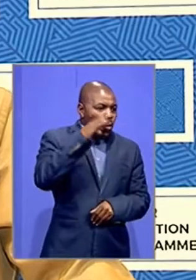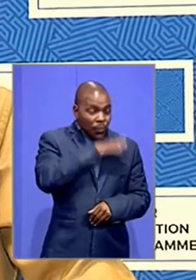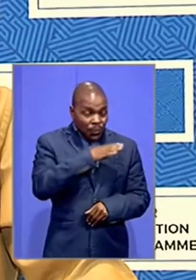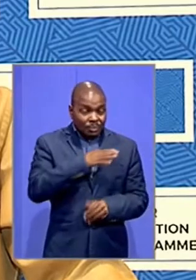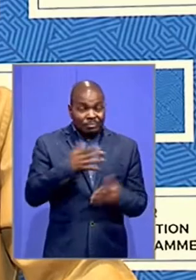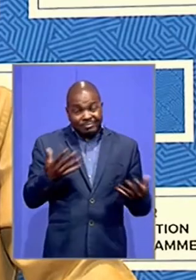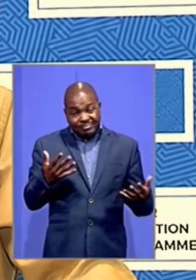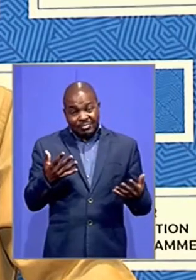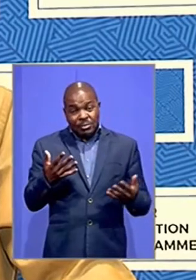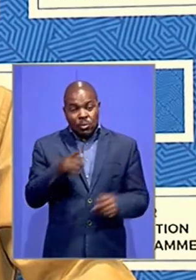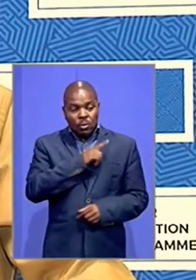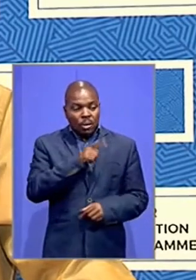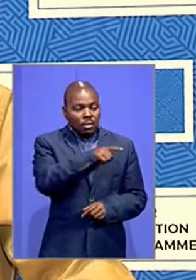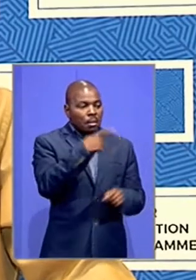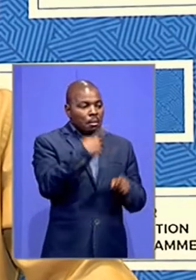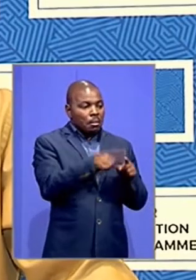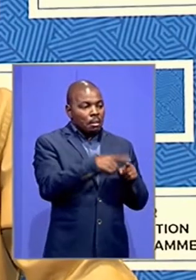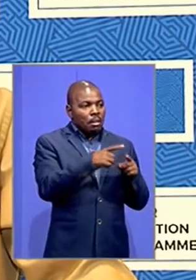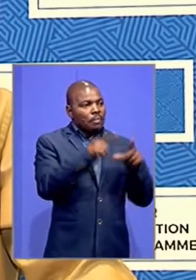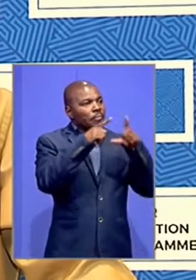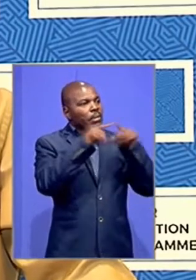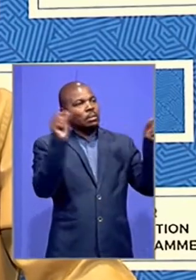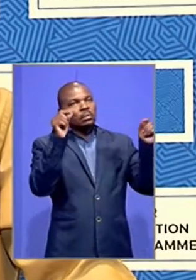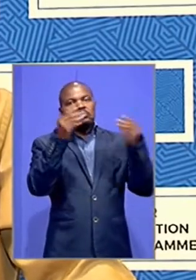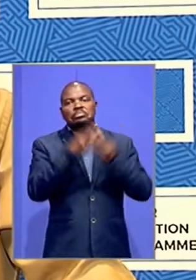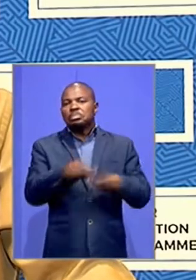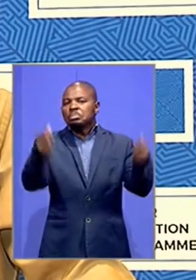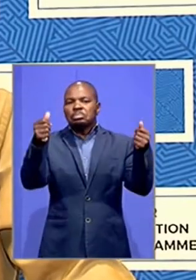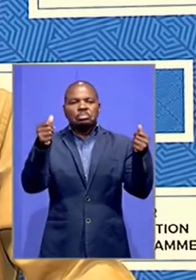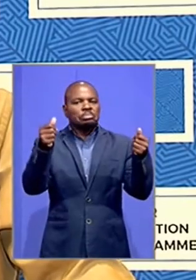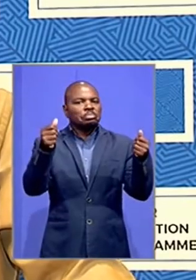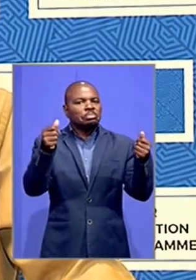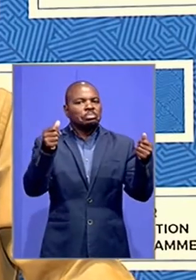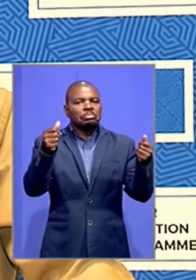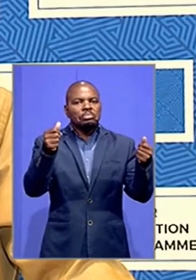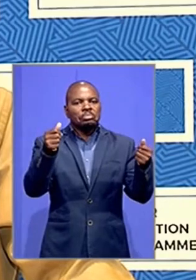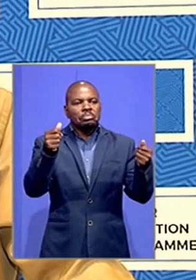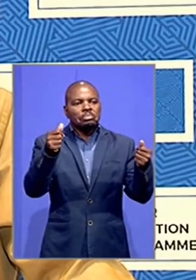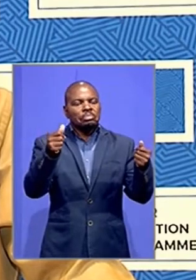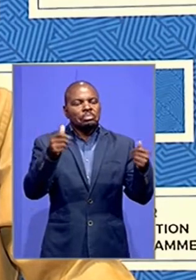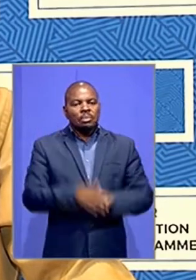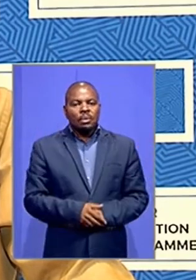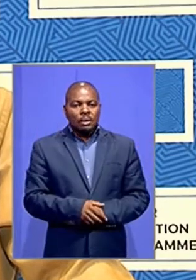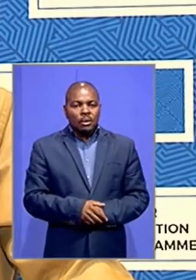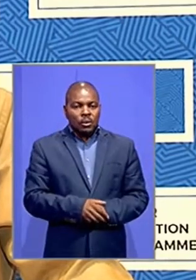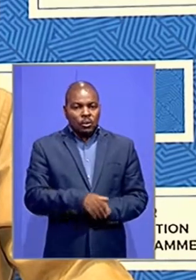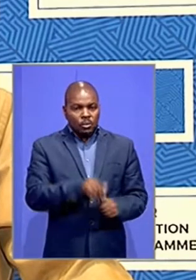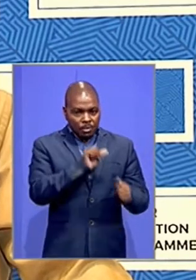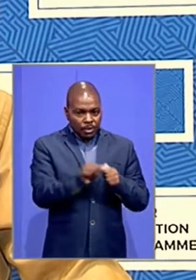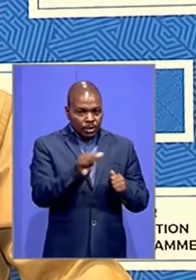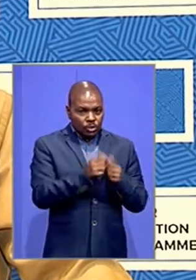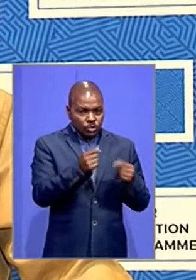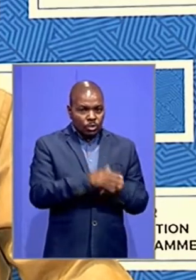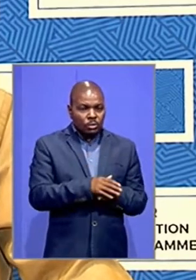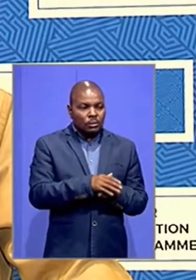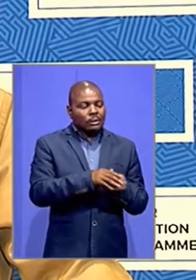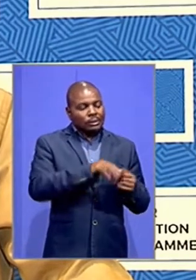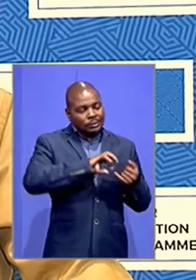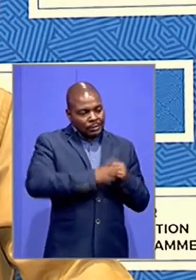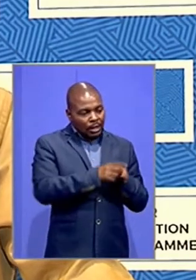because when they finish they get lost in the conveyor belt. Instead of doing that, let's try and keep